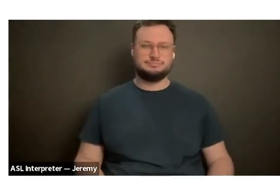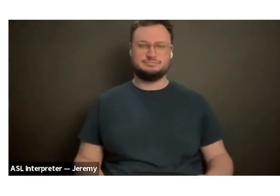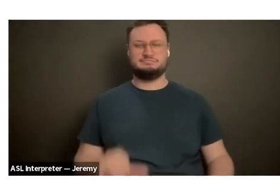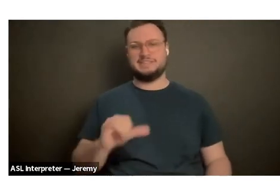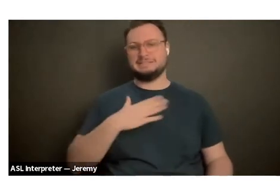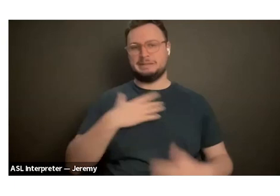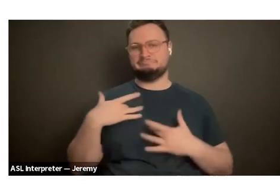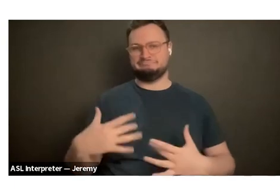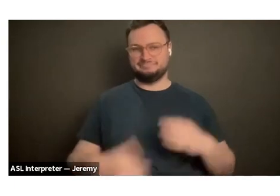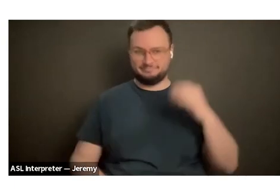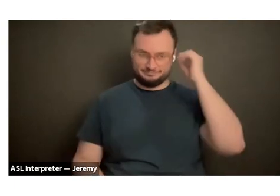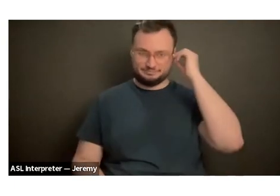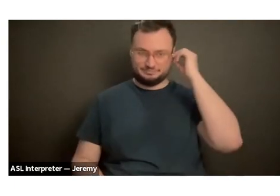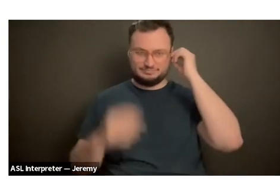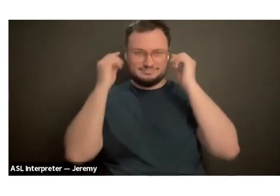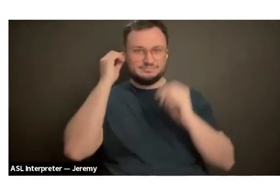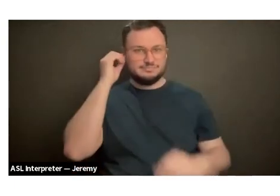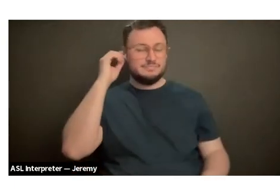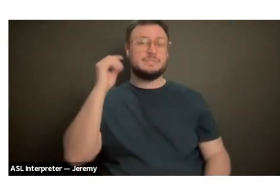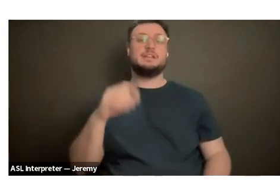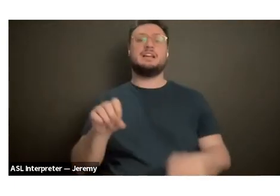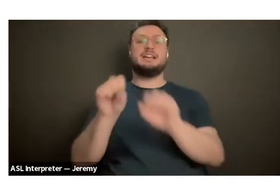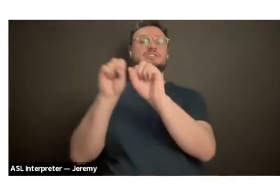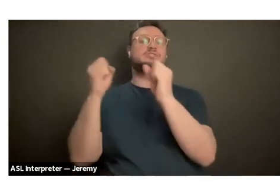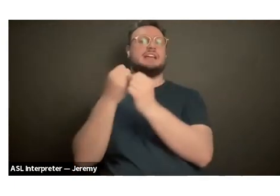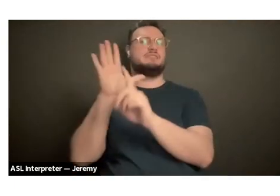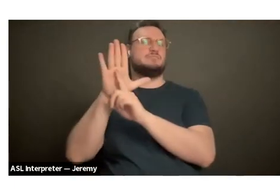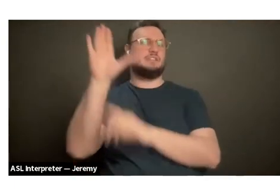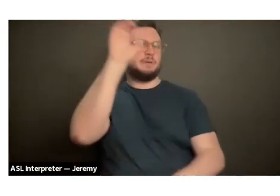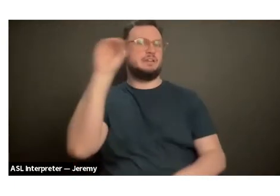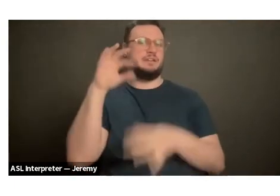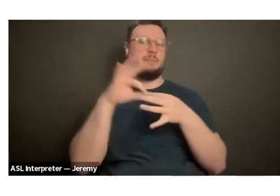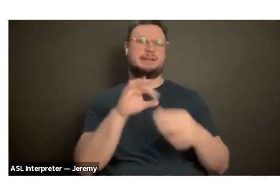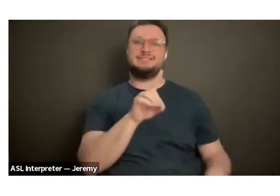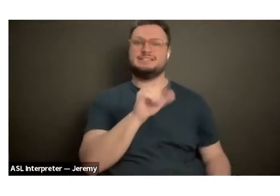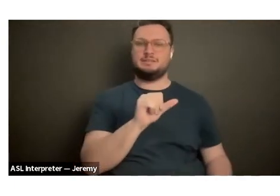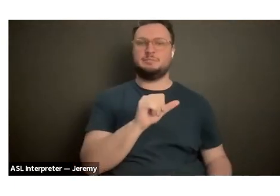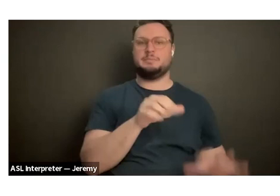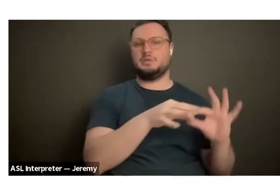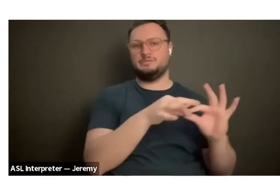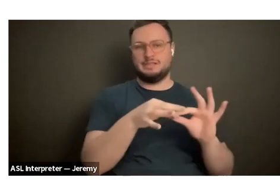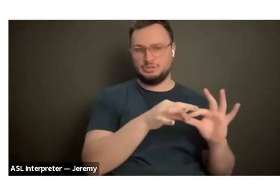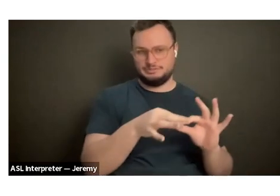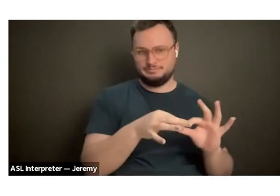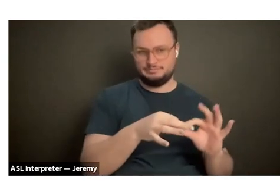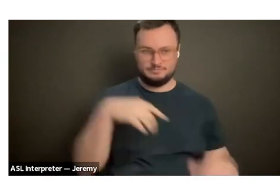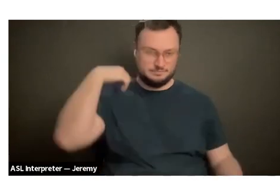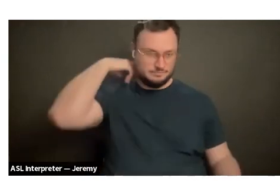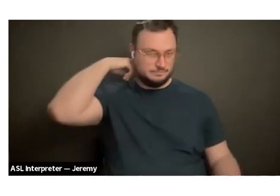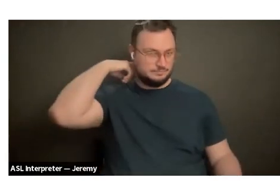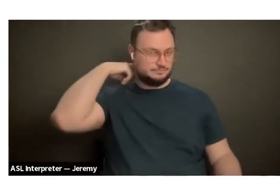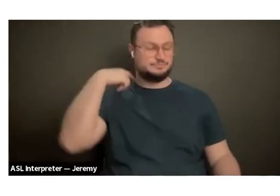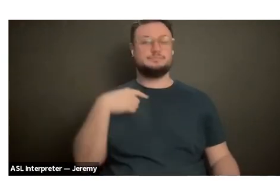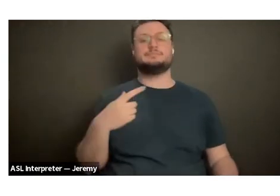So how does society treat us in relationships? I think it's important to recognize that according to a